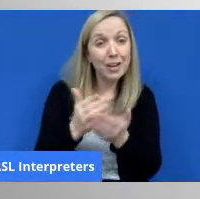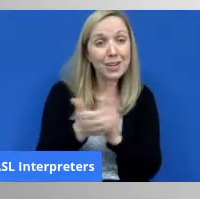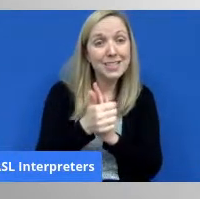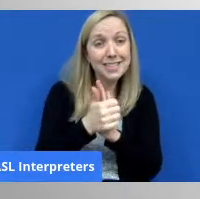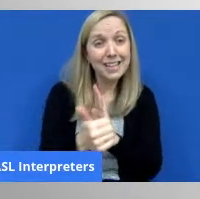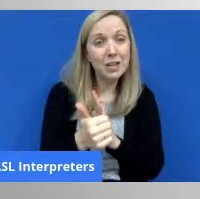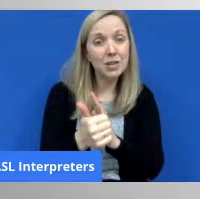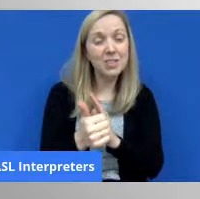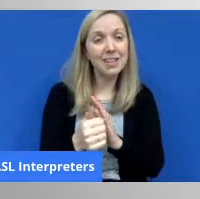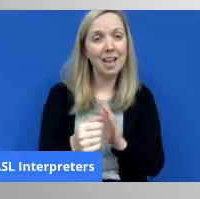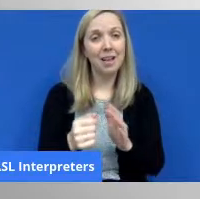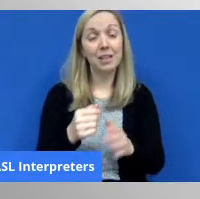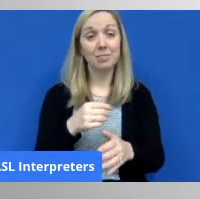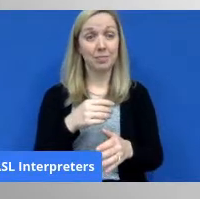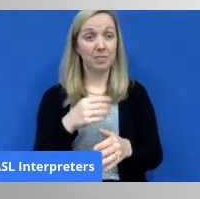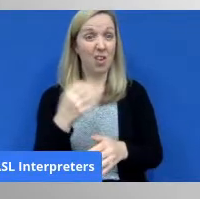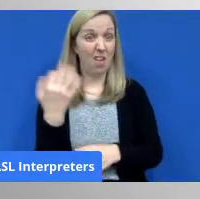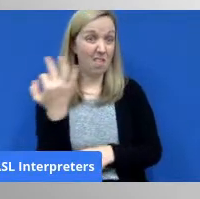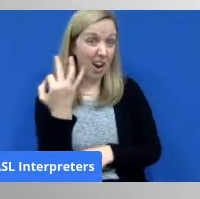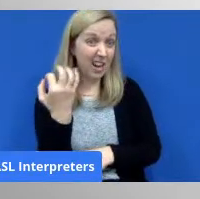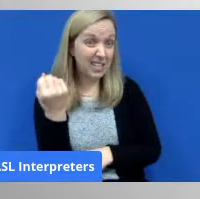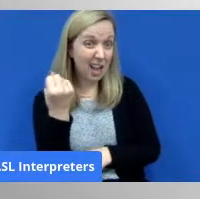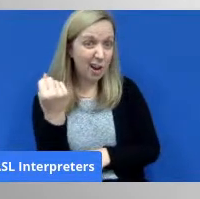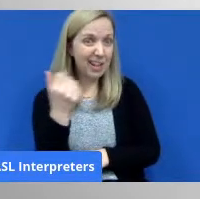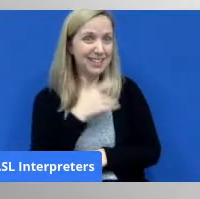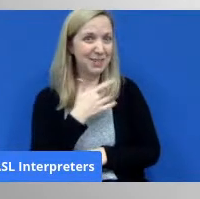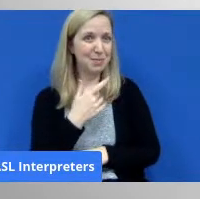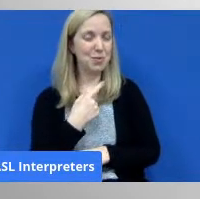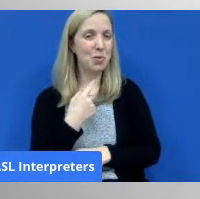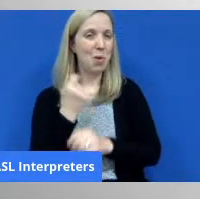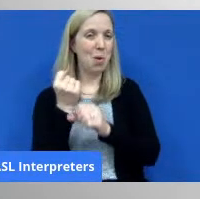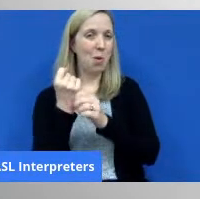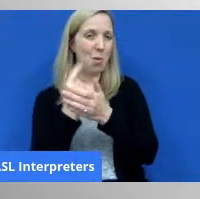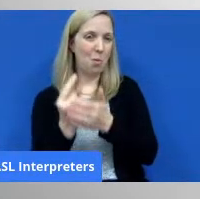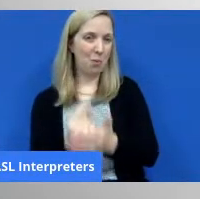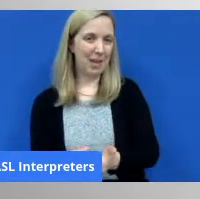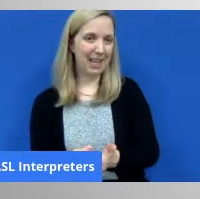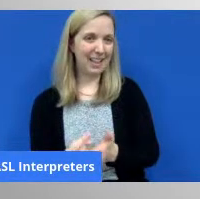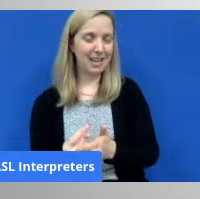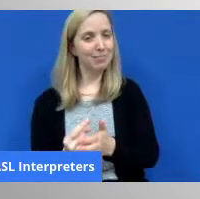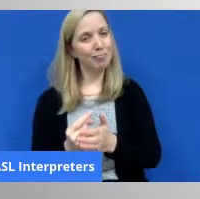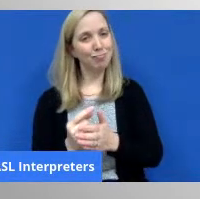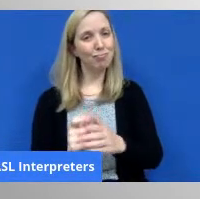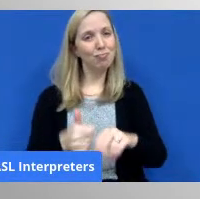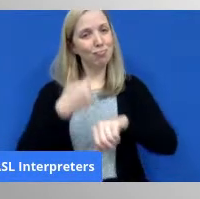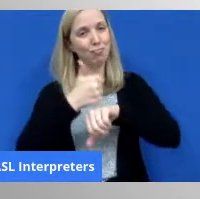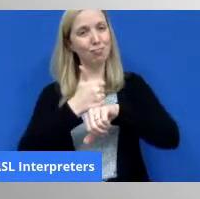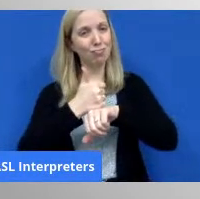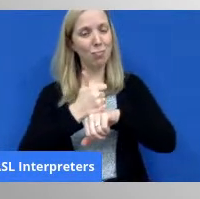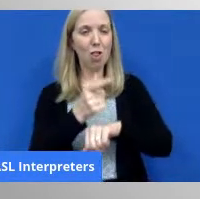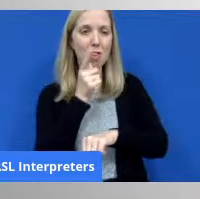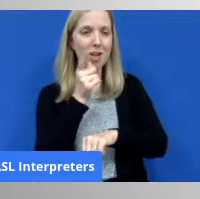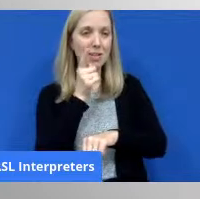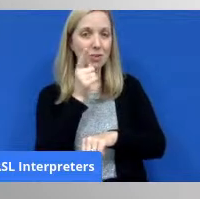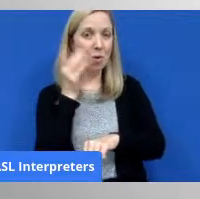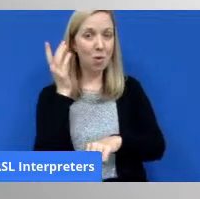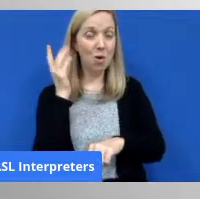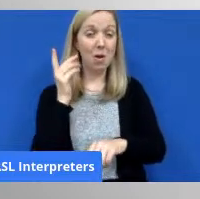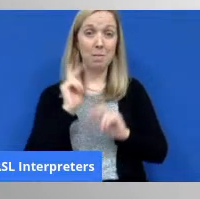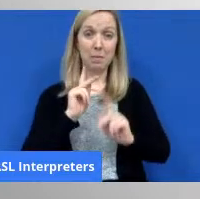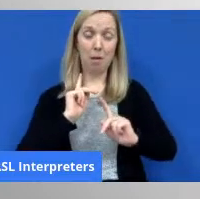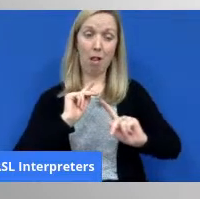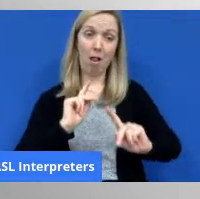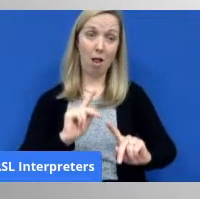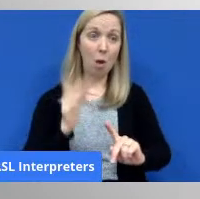weekly pop-up lunch. You can see a slide here. It was always very well attended because it's a 3-course amazing